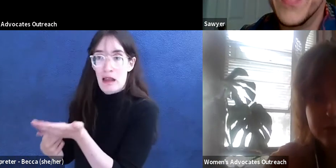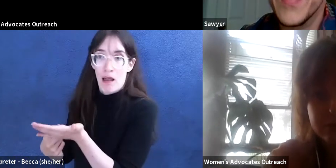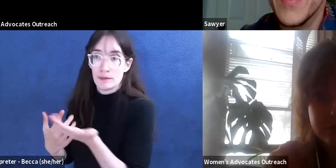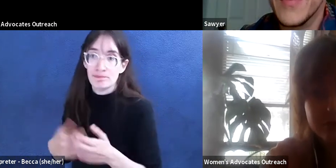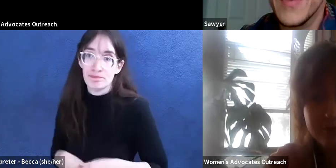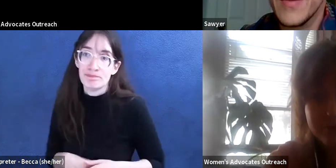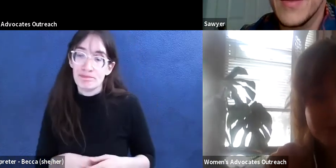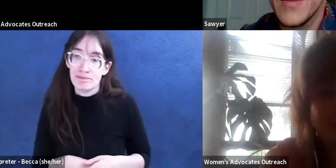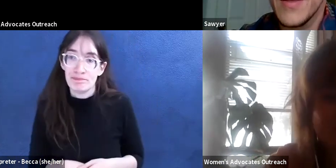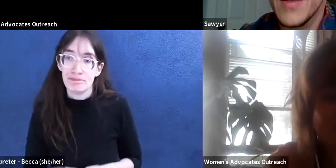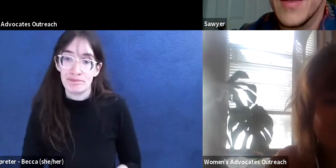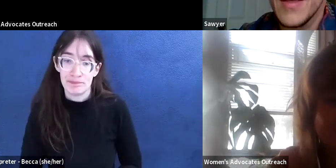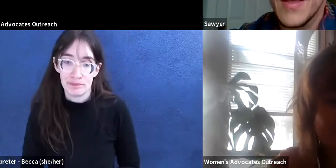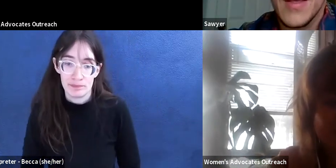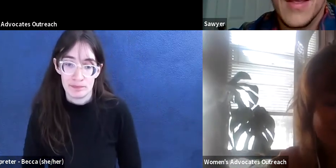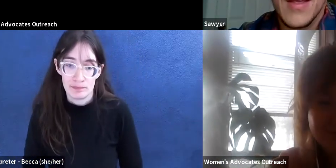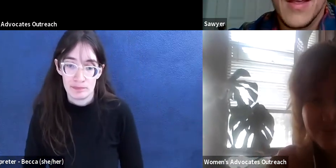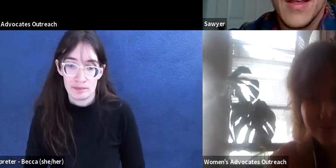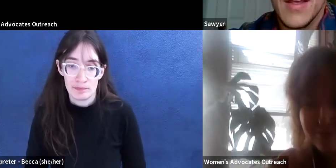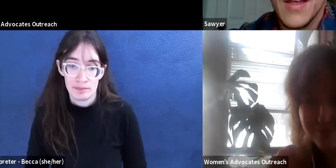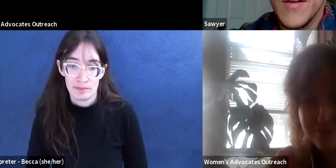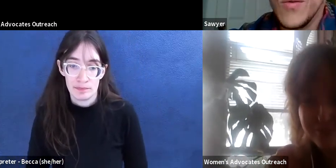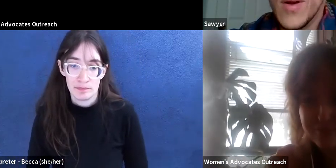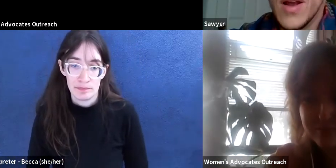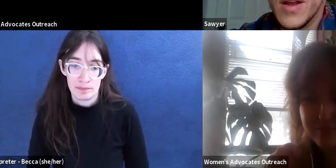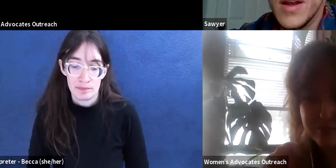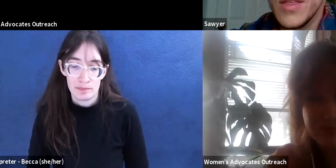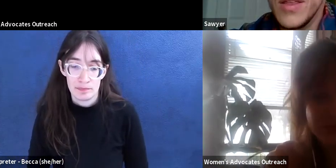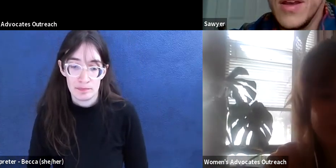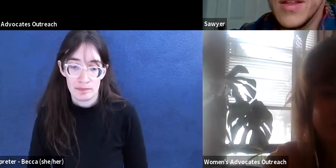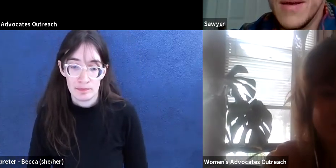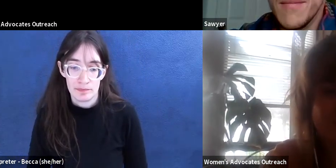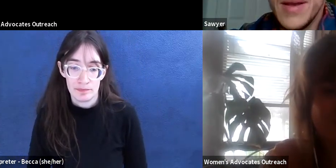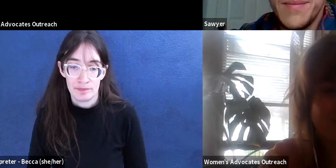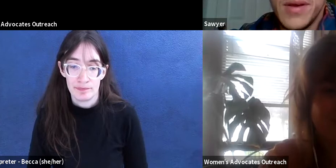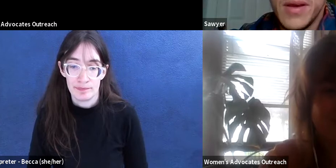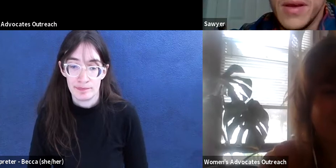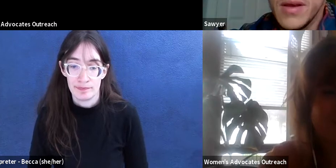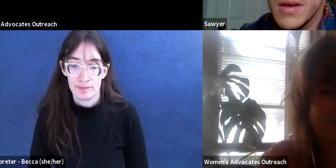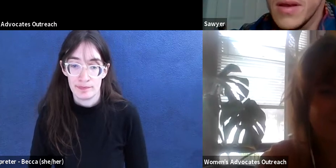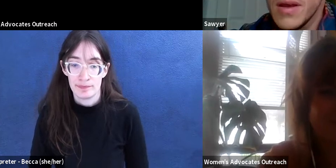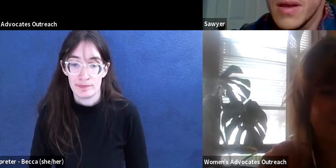like early puberty, but lots of on like bodies,